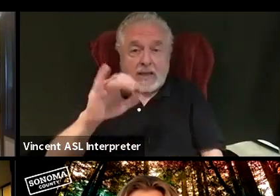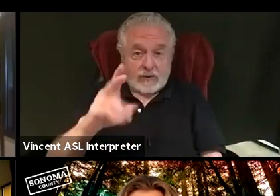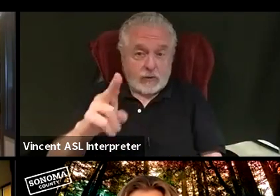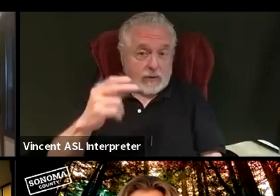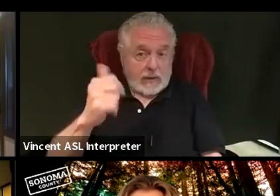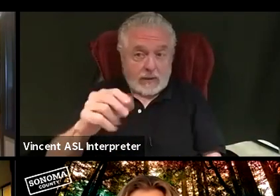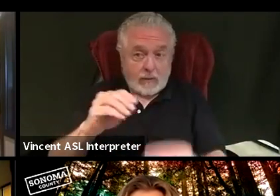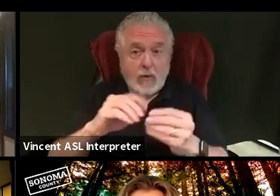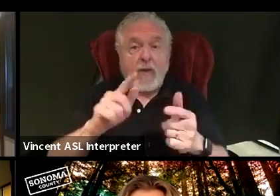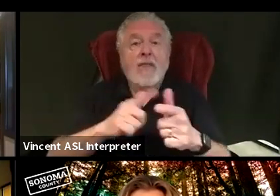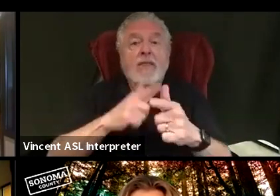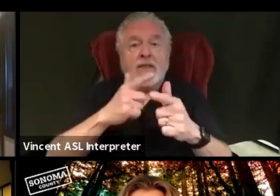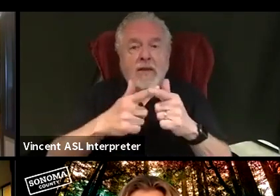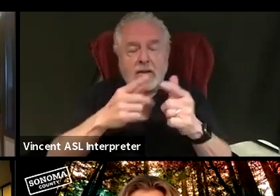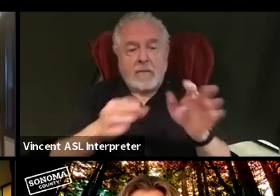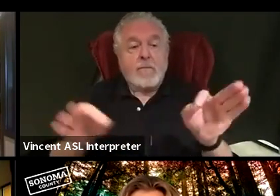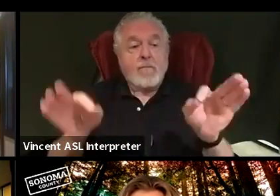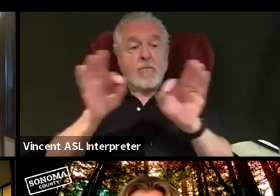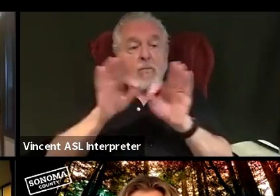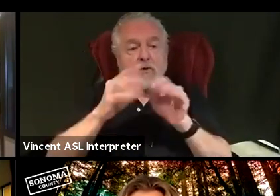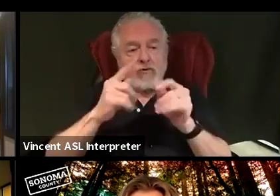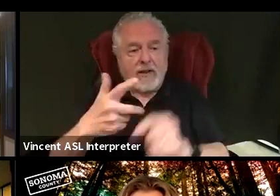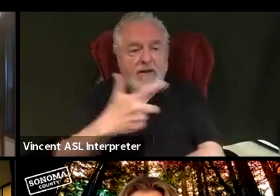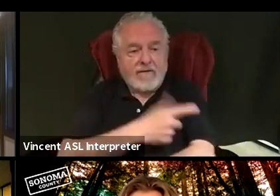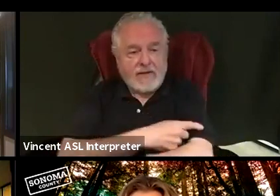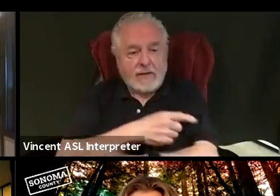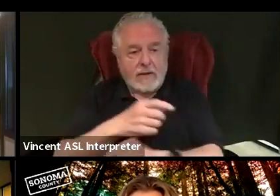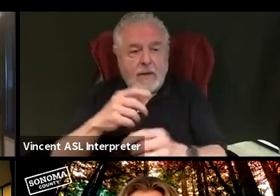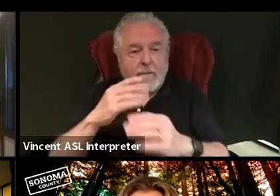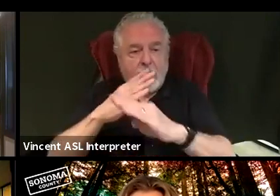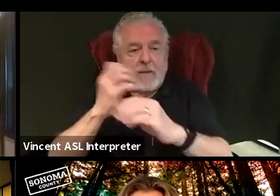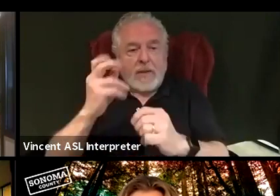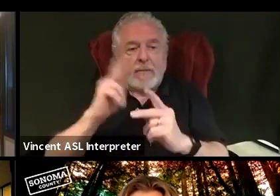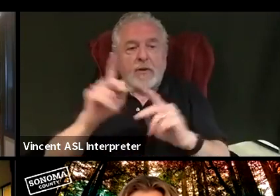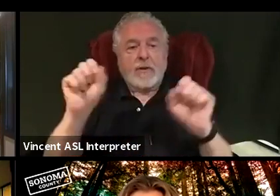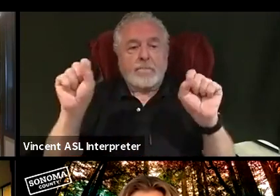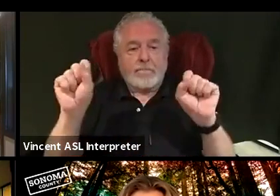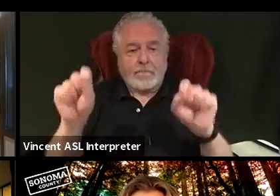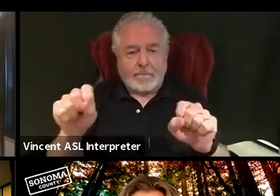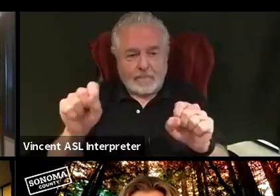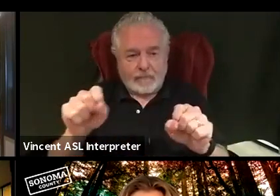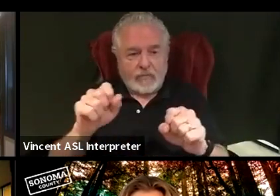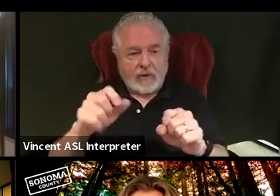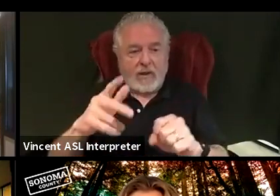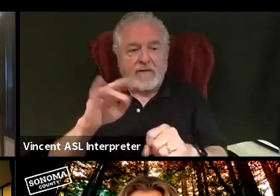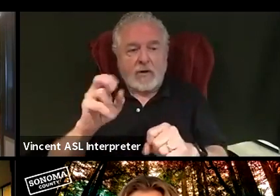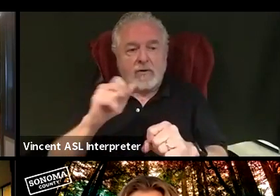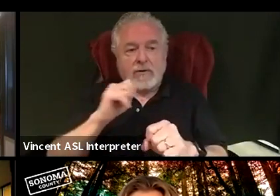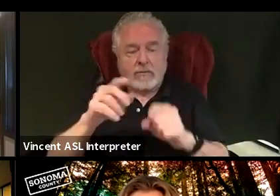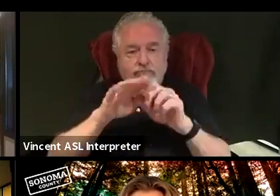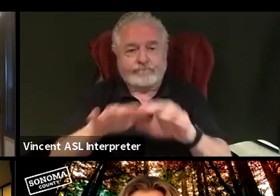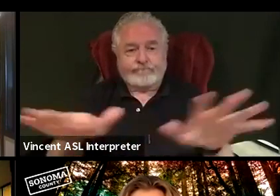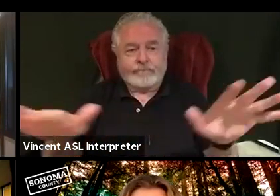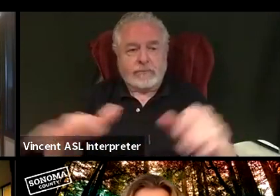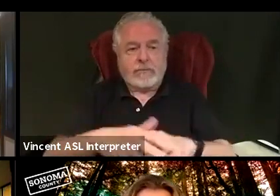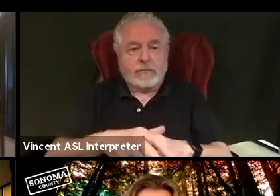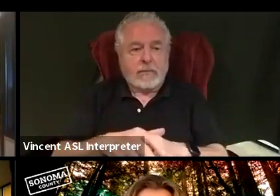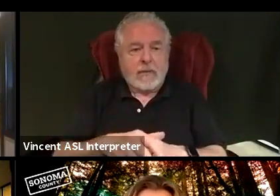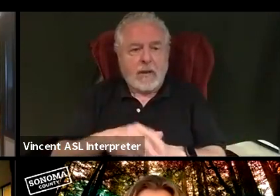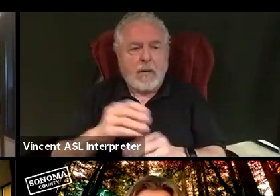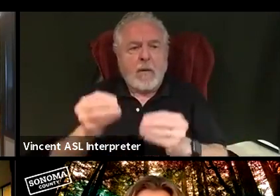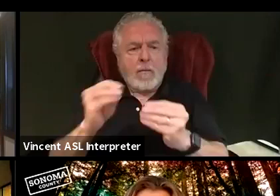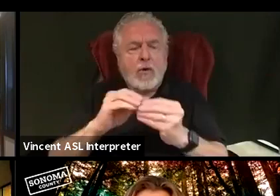anymore, then the important thing is to try and vaccinate and protect as many people as possible so that virus just cannot take hold. So more to